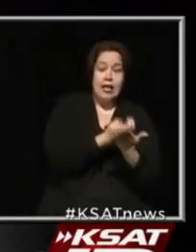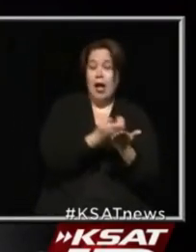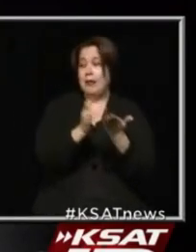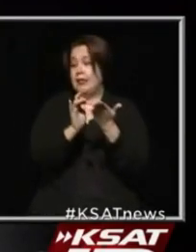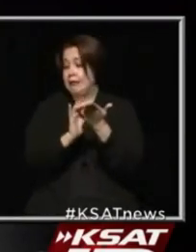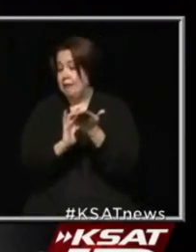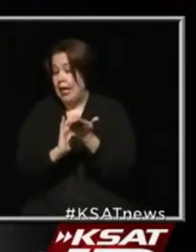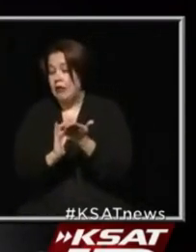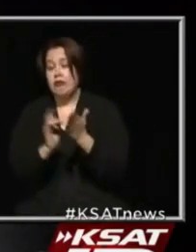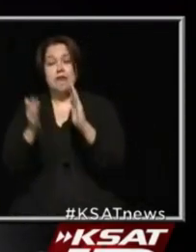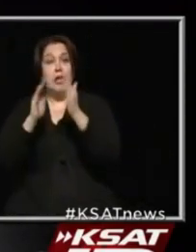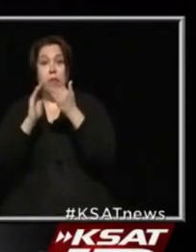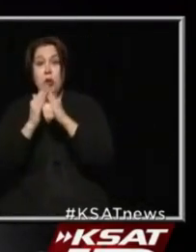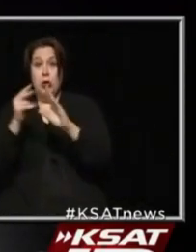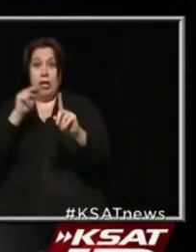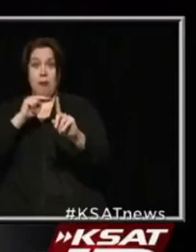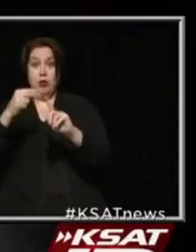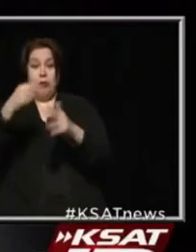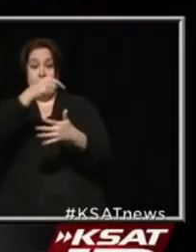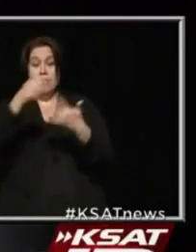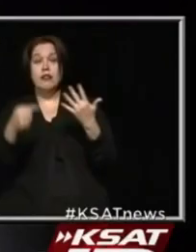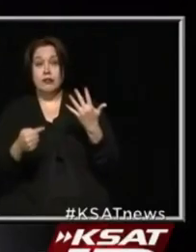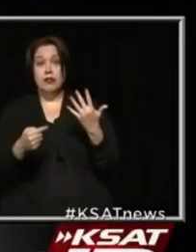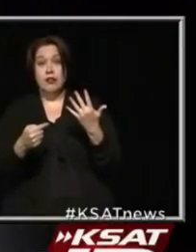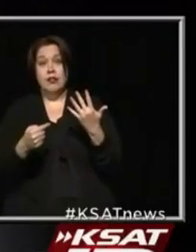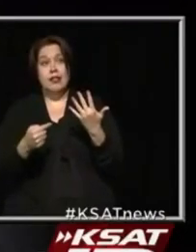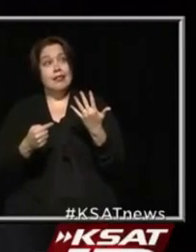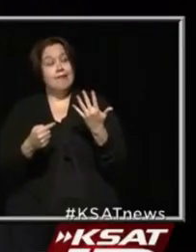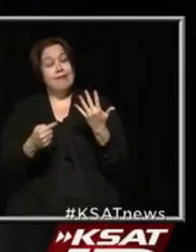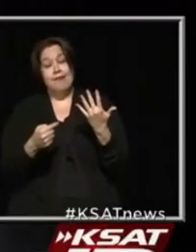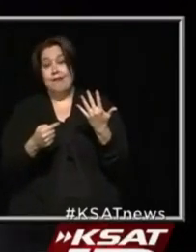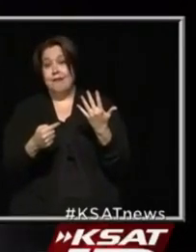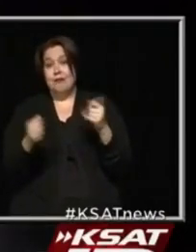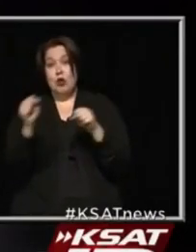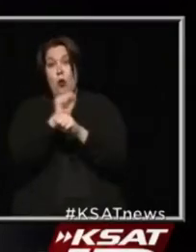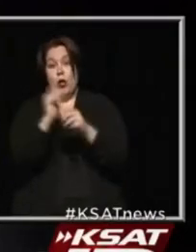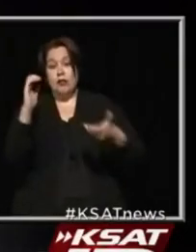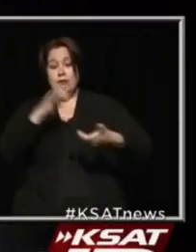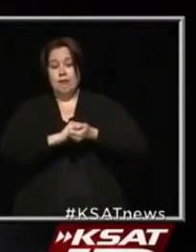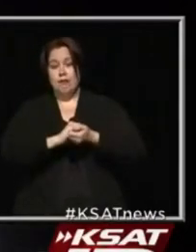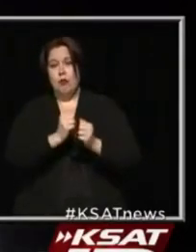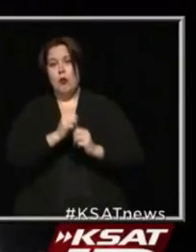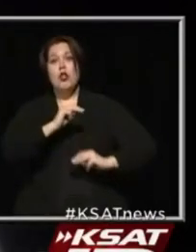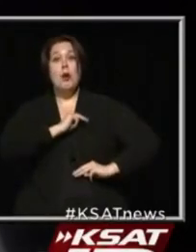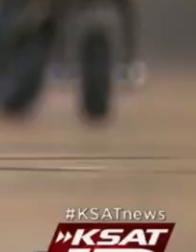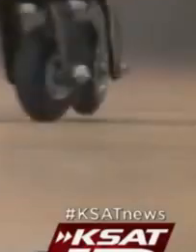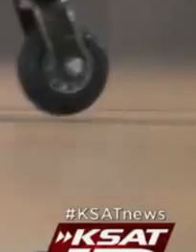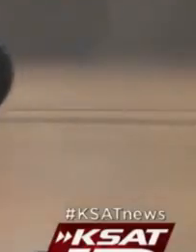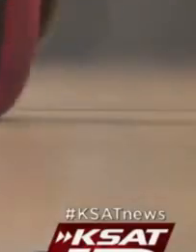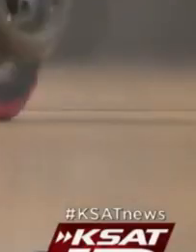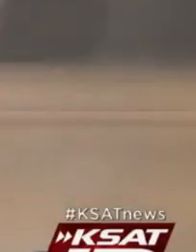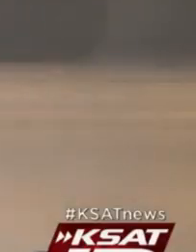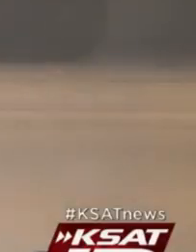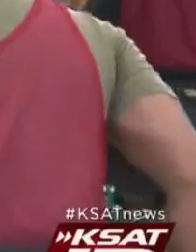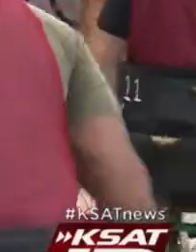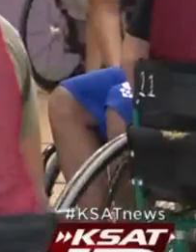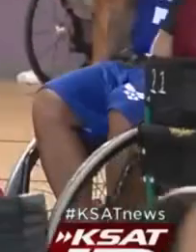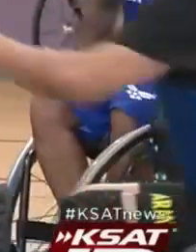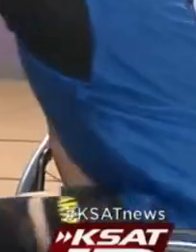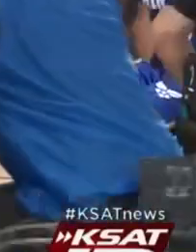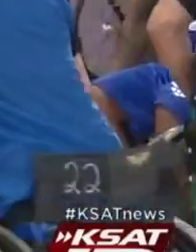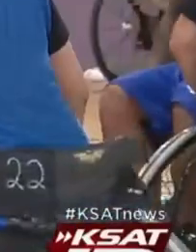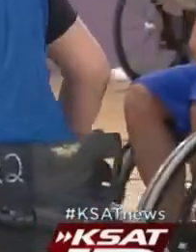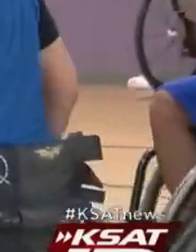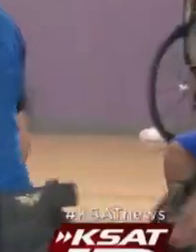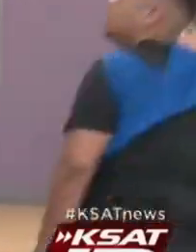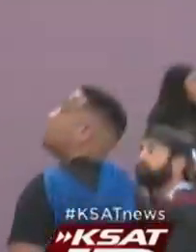and community perspective works symbiotically with our military, and that's where we're going. Nirenberg also